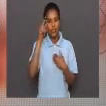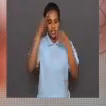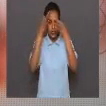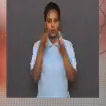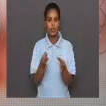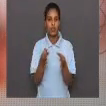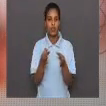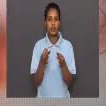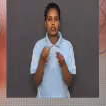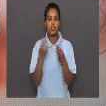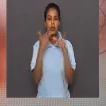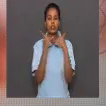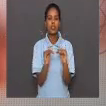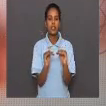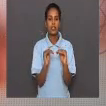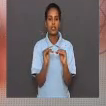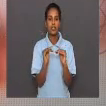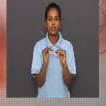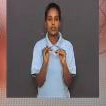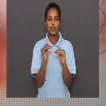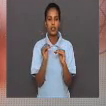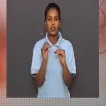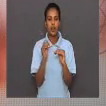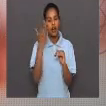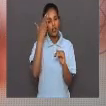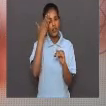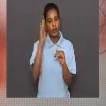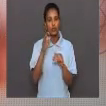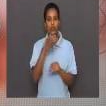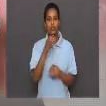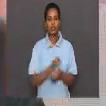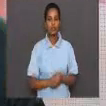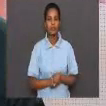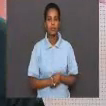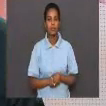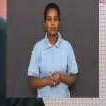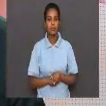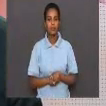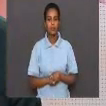determination of the concentration of the unknown solution.